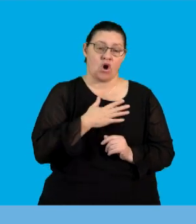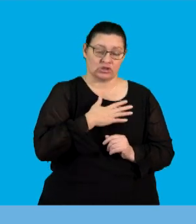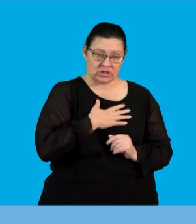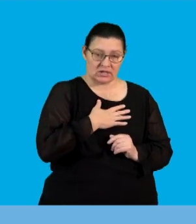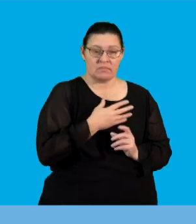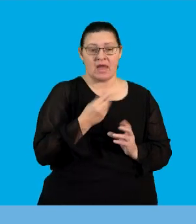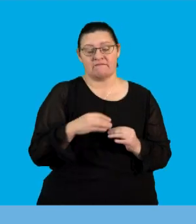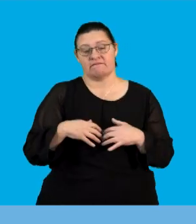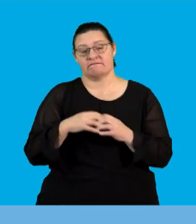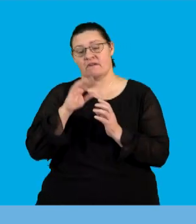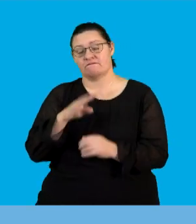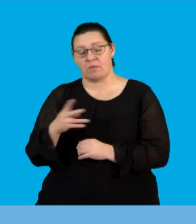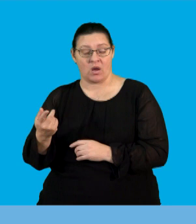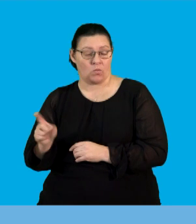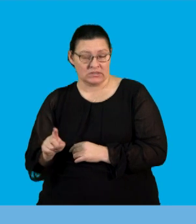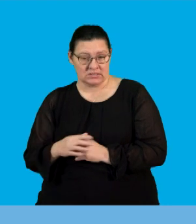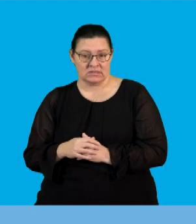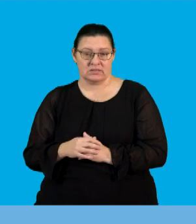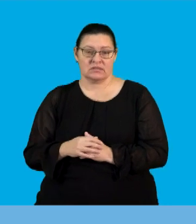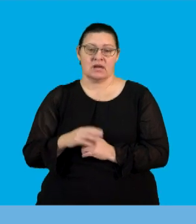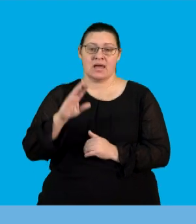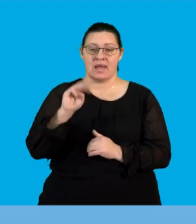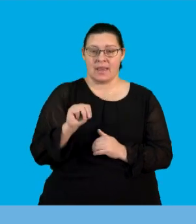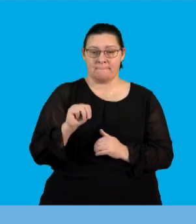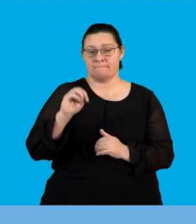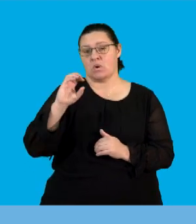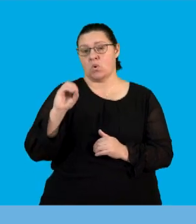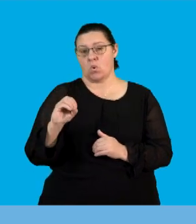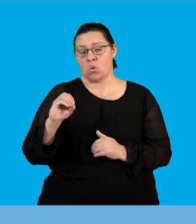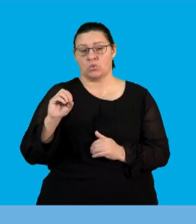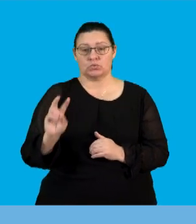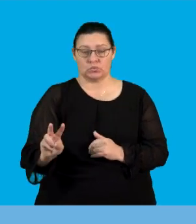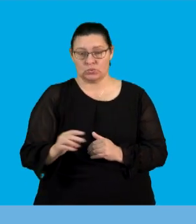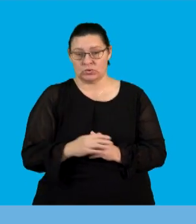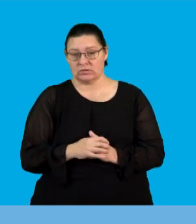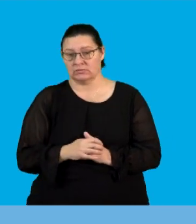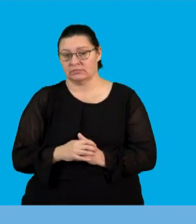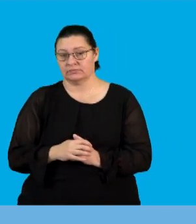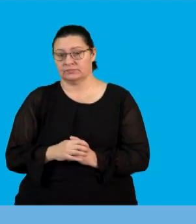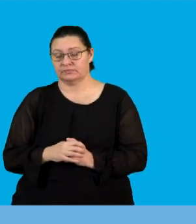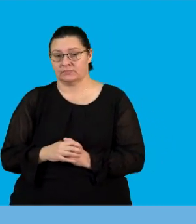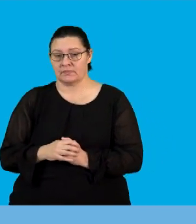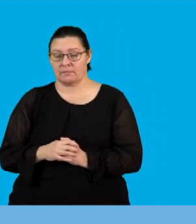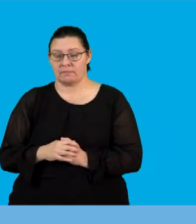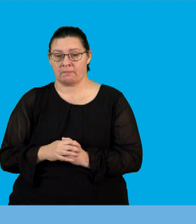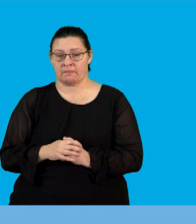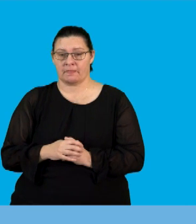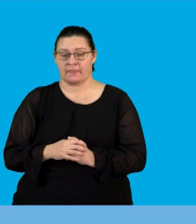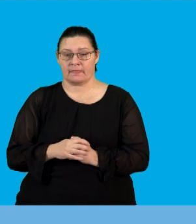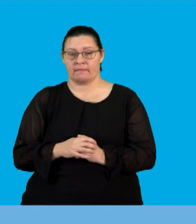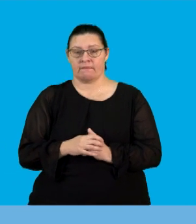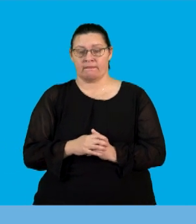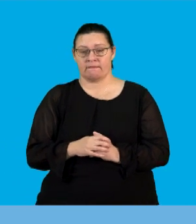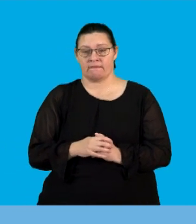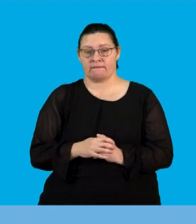with oxygen, their formula is going to be MO2, the general formula of the